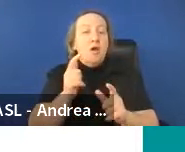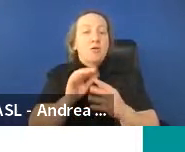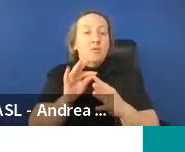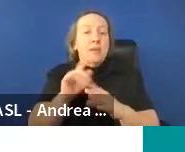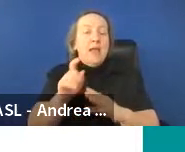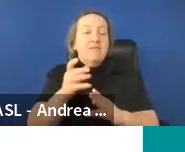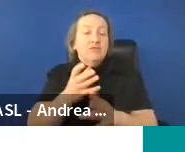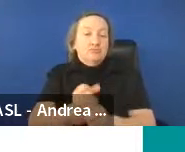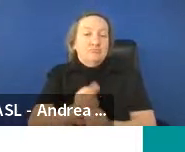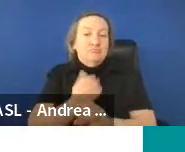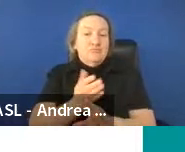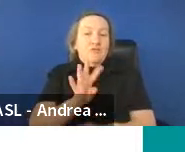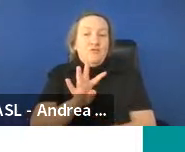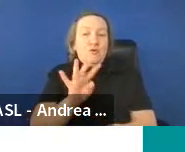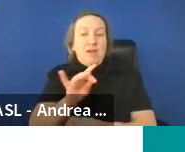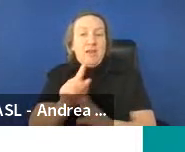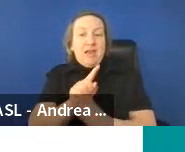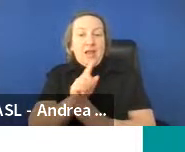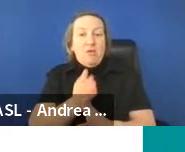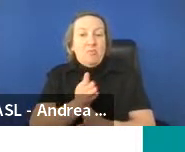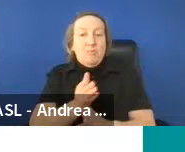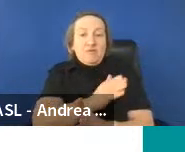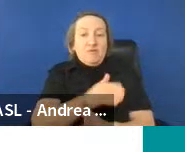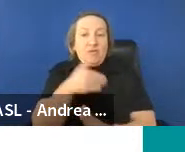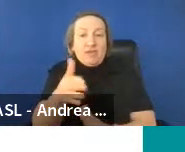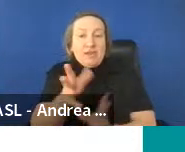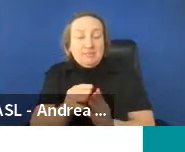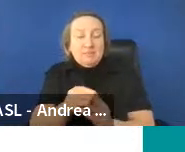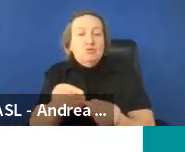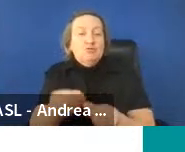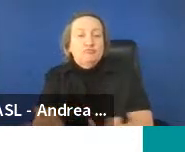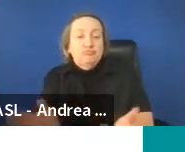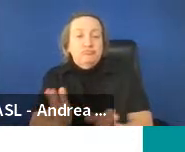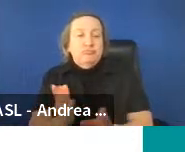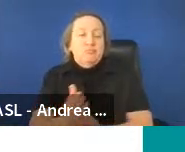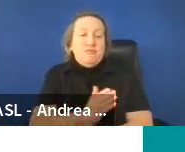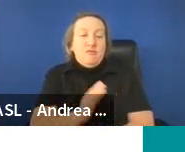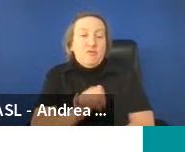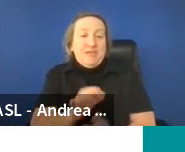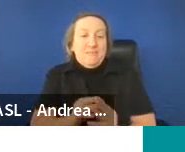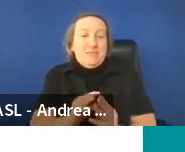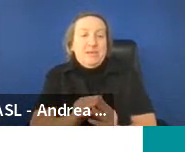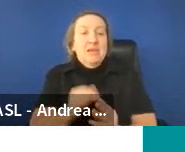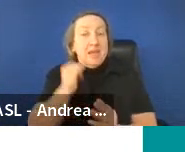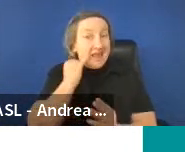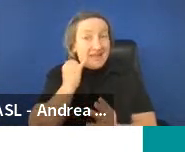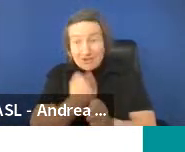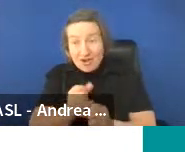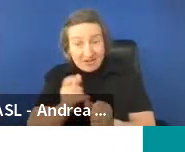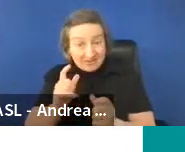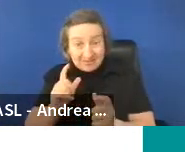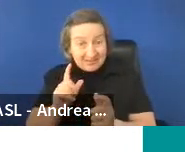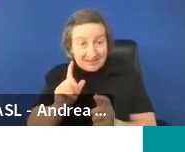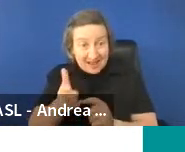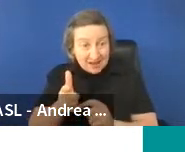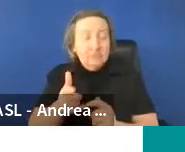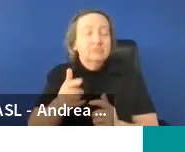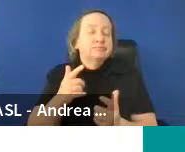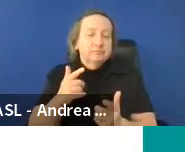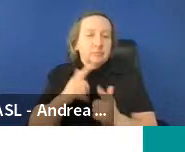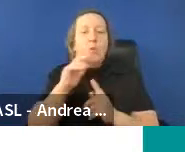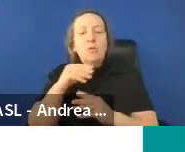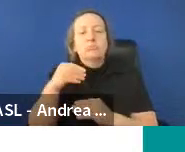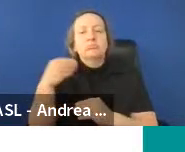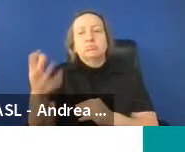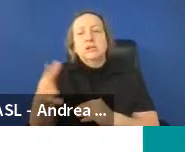in advance of each upcoming meeting in order to be distributed to ESG members. Comments received after that point will be distributed to members in advance